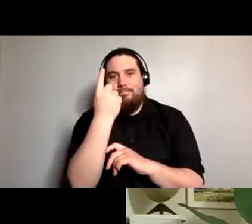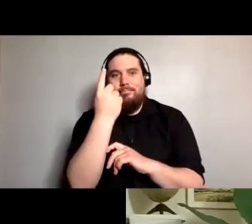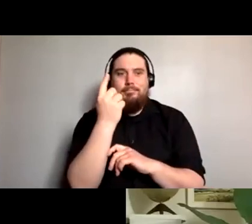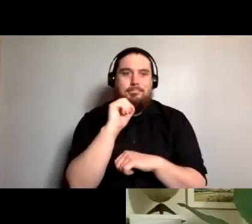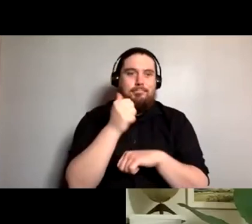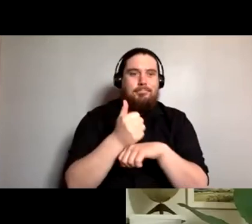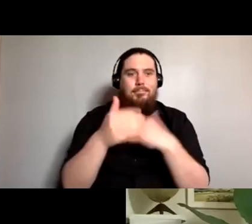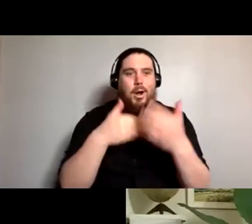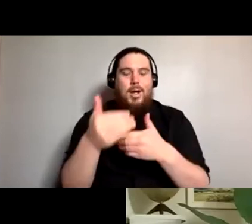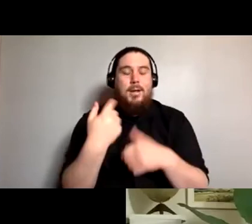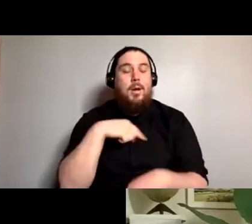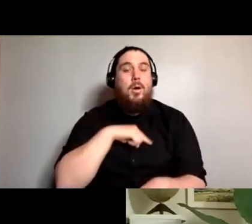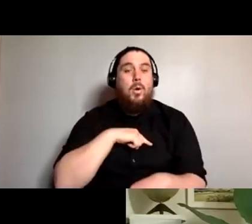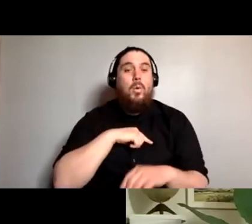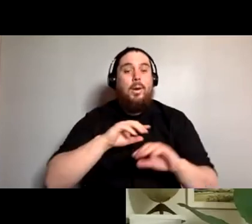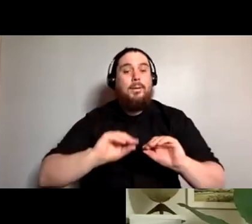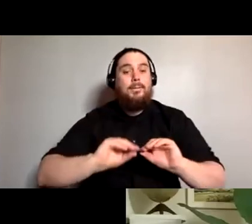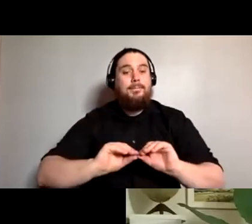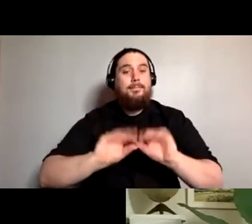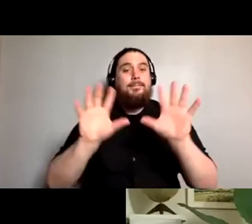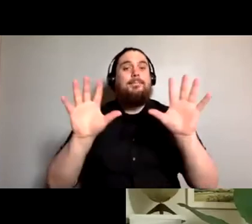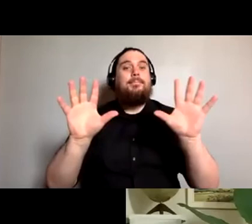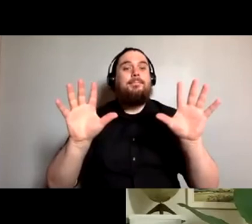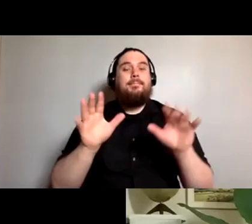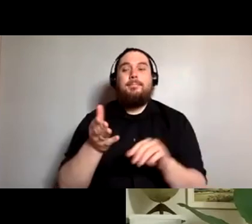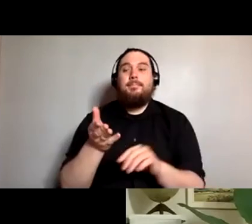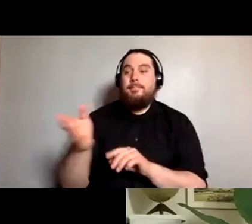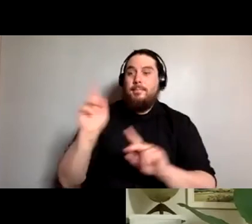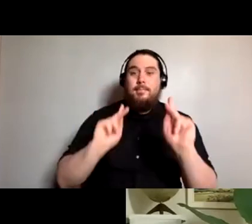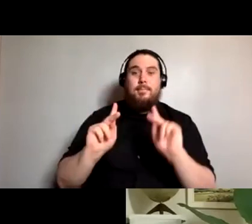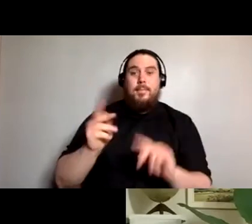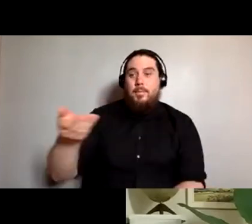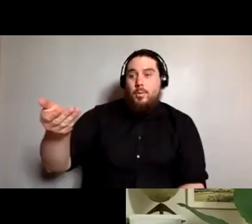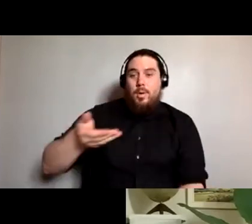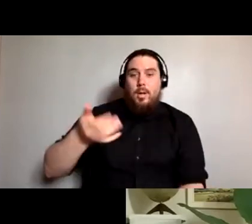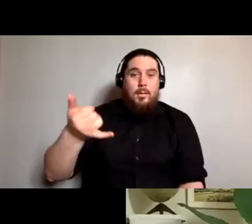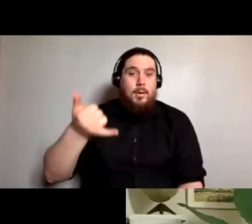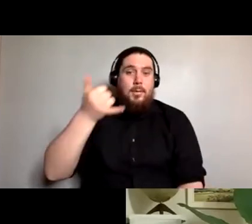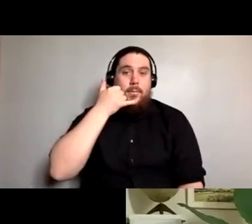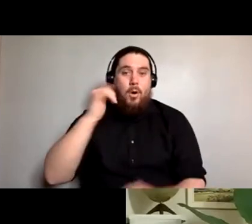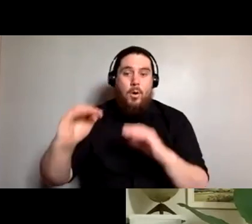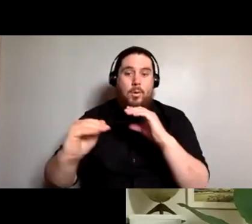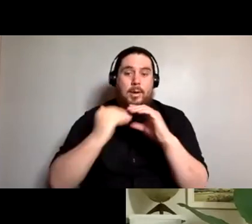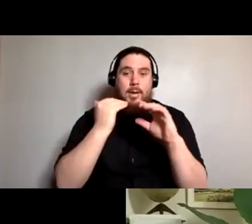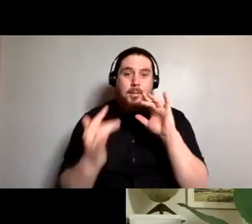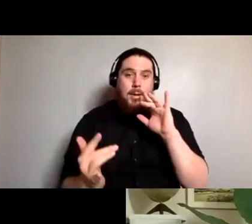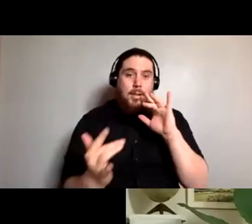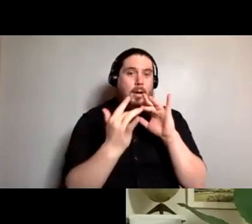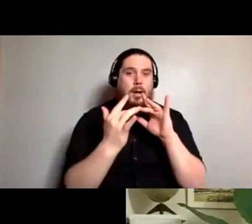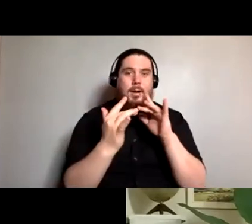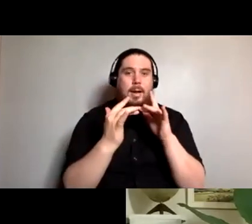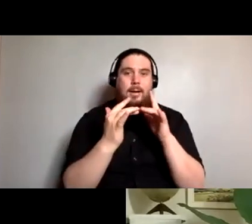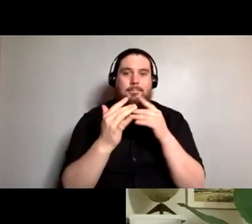it clear that they are welcome to phone us, email us, get in contact through whichever means if